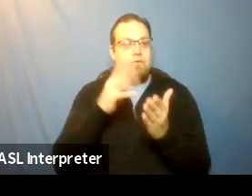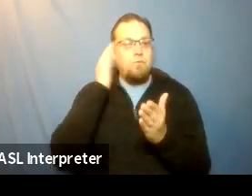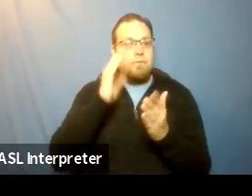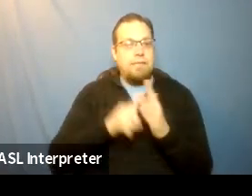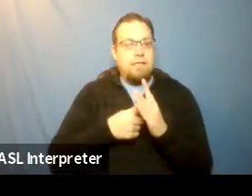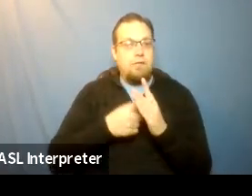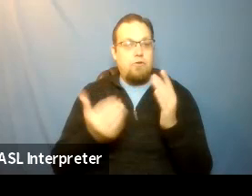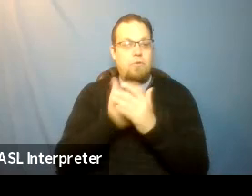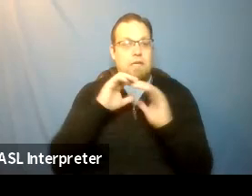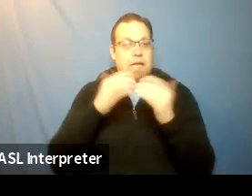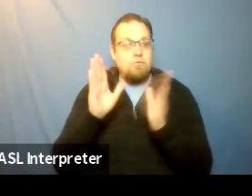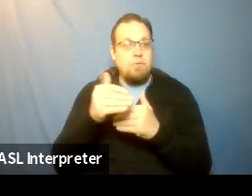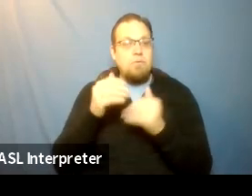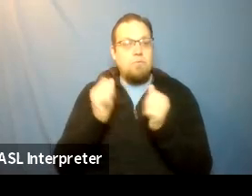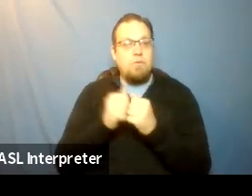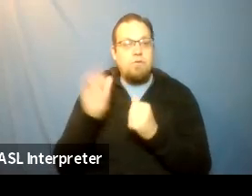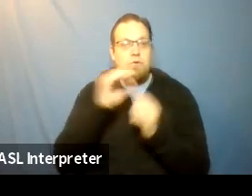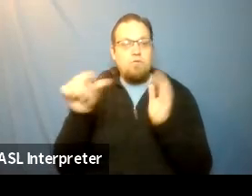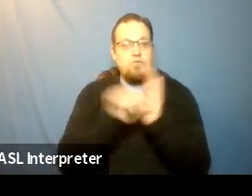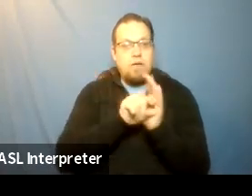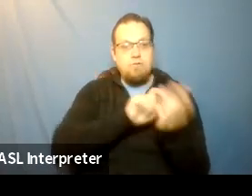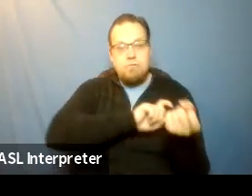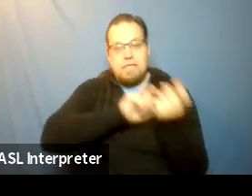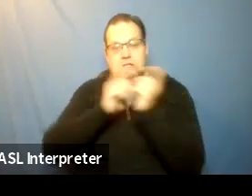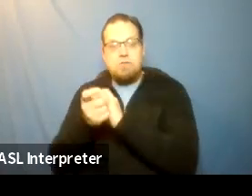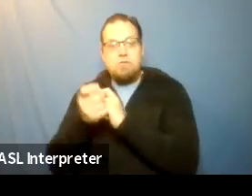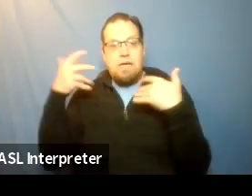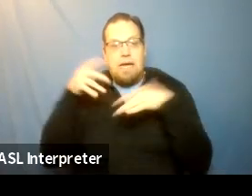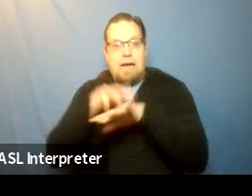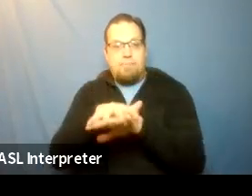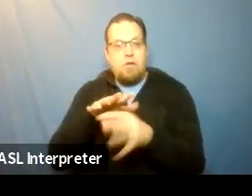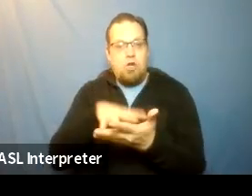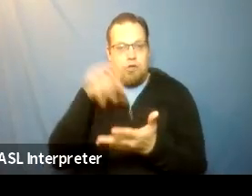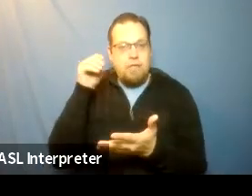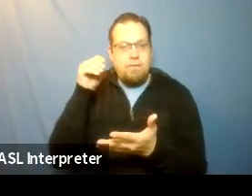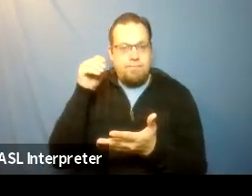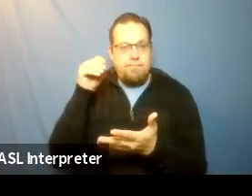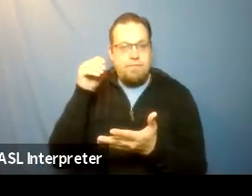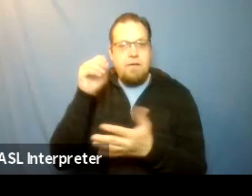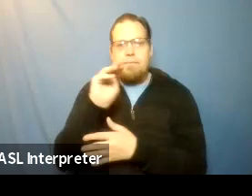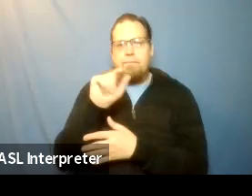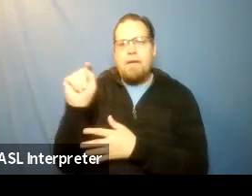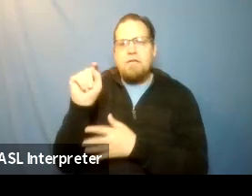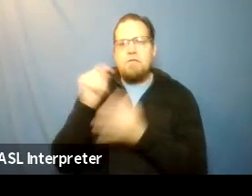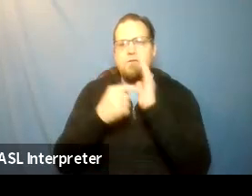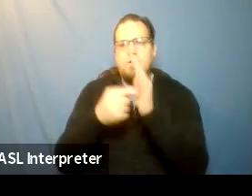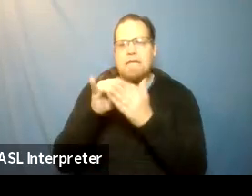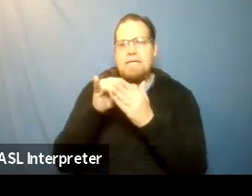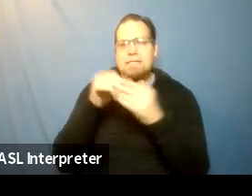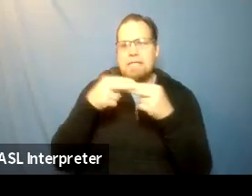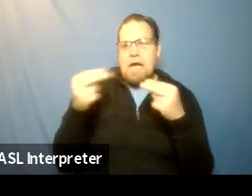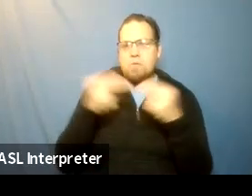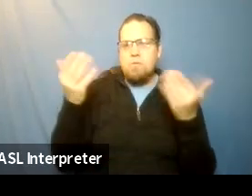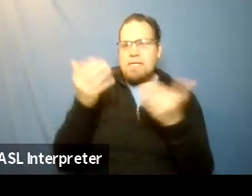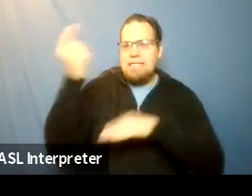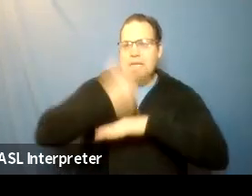new classrooms when their grade level transitions to hybrid learning. So again, Matt showed presented the slide, what day you